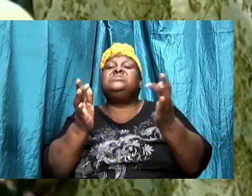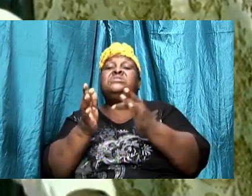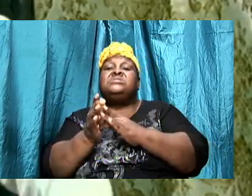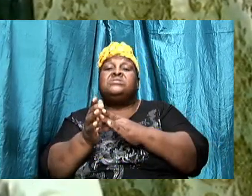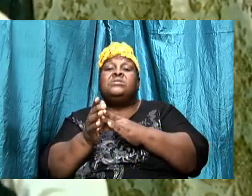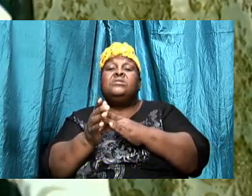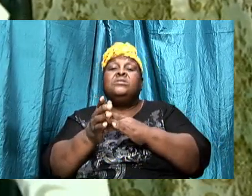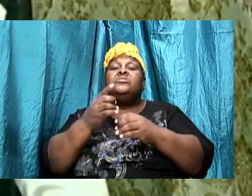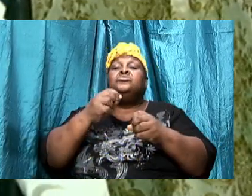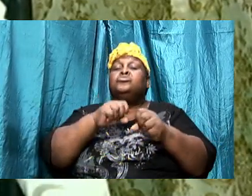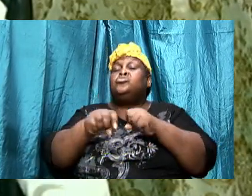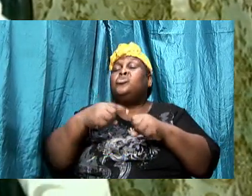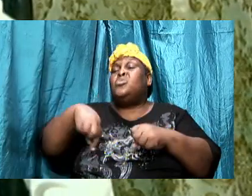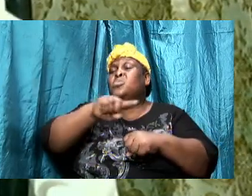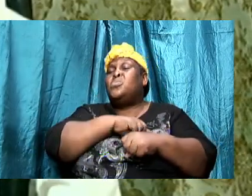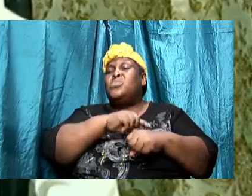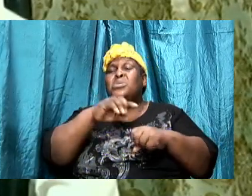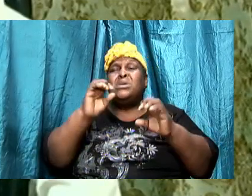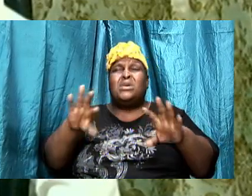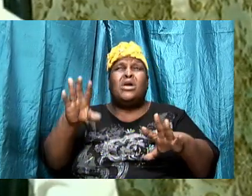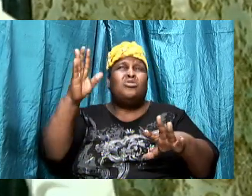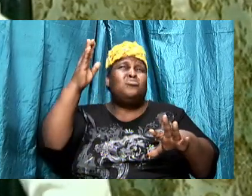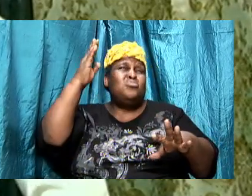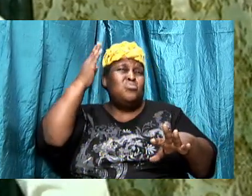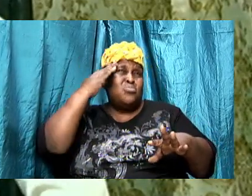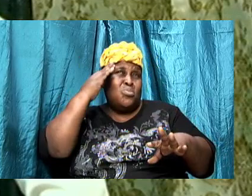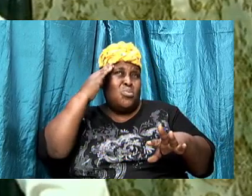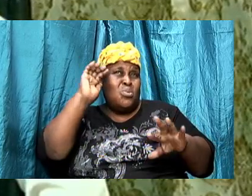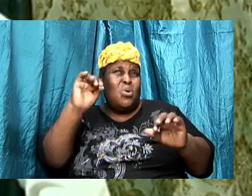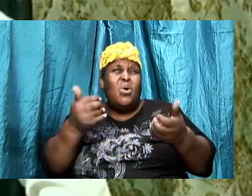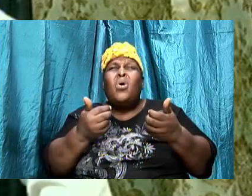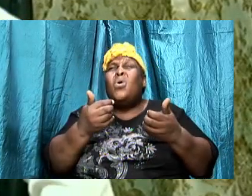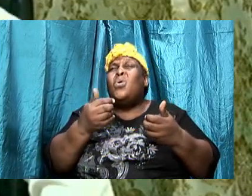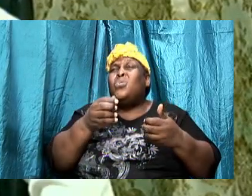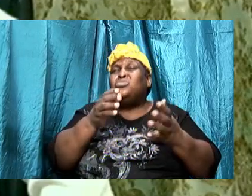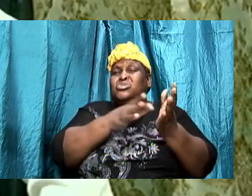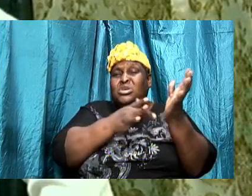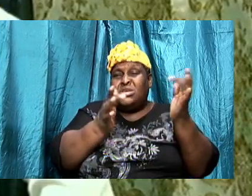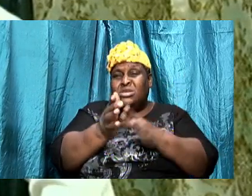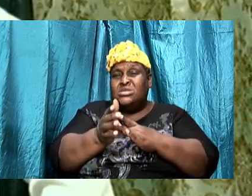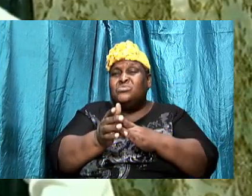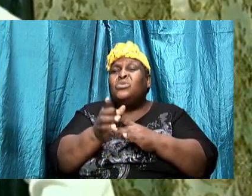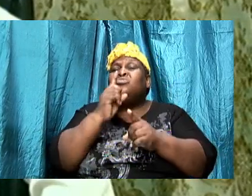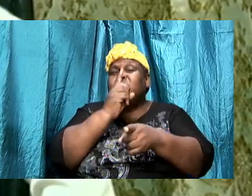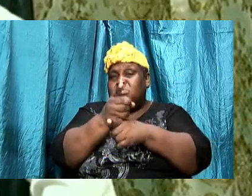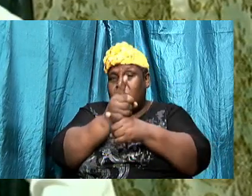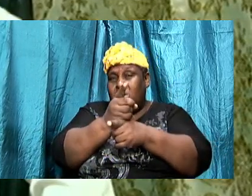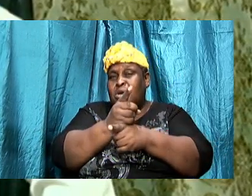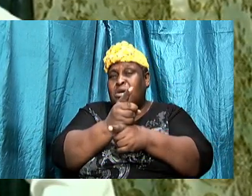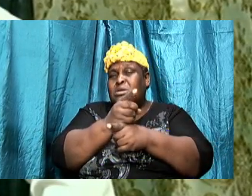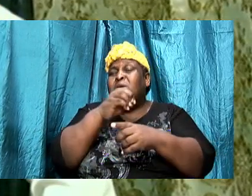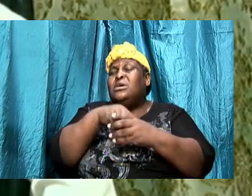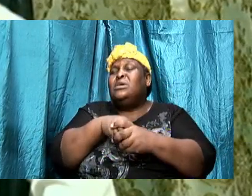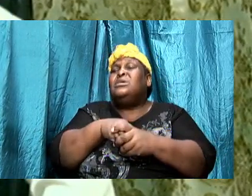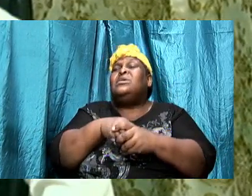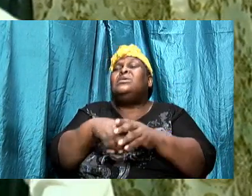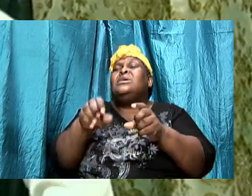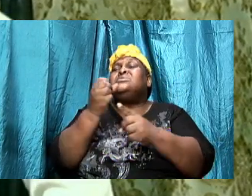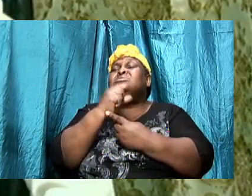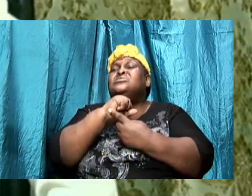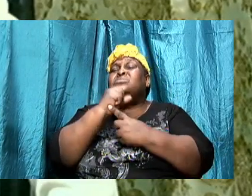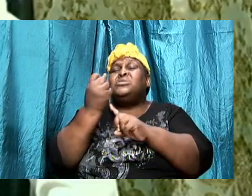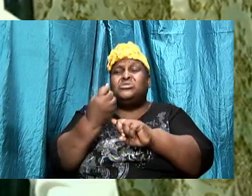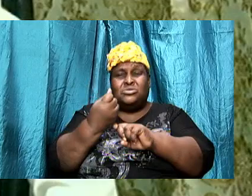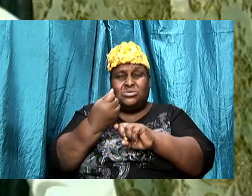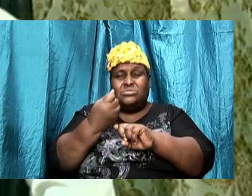can know how Christ will respond in our situation. We have been given the mind of Christ. And this is